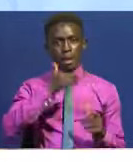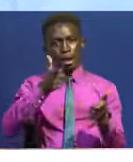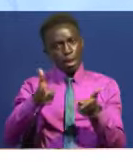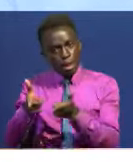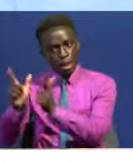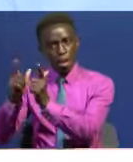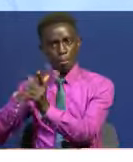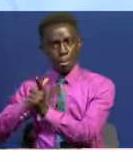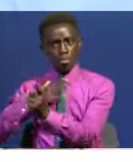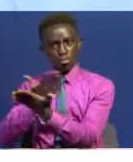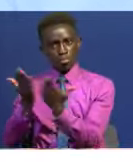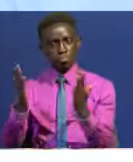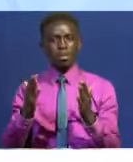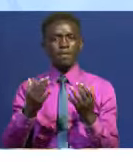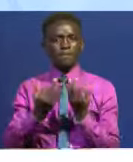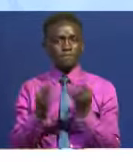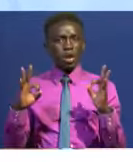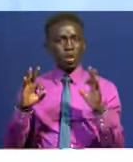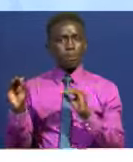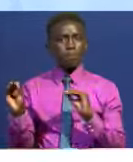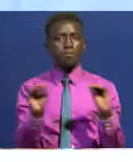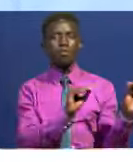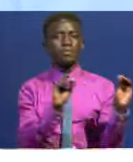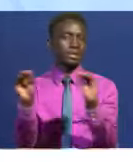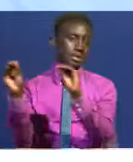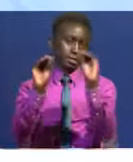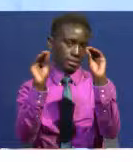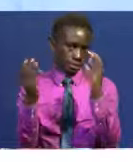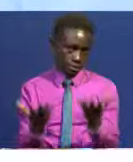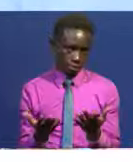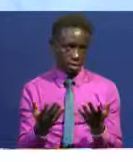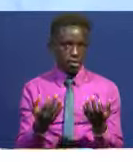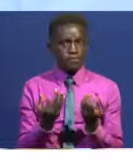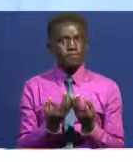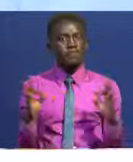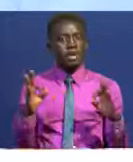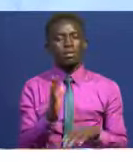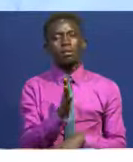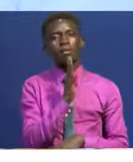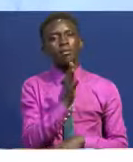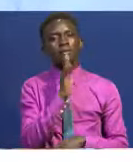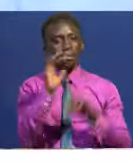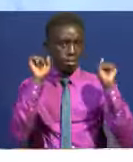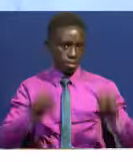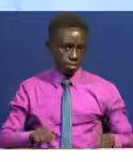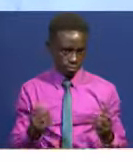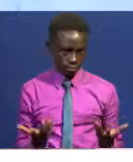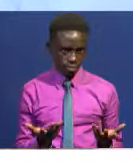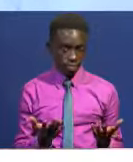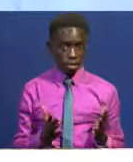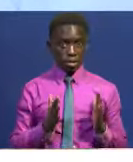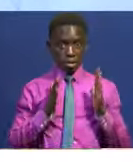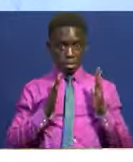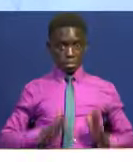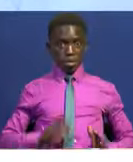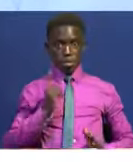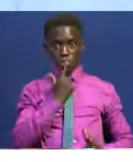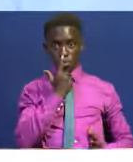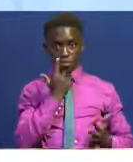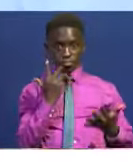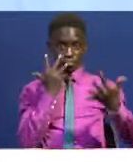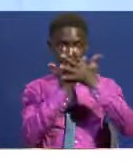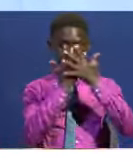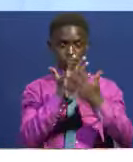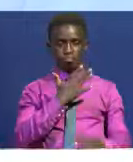people to have freedom of movement, freedom of speech, and persons who are being arrested be presented